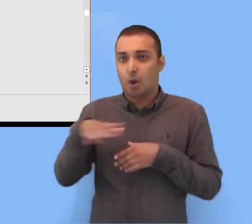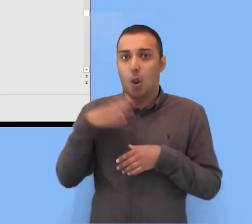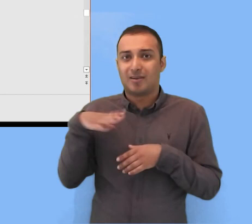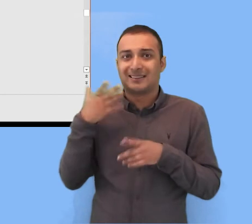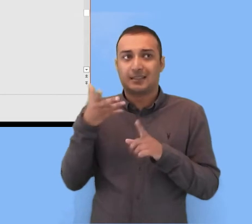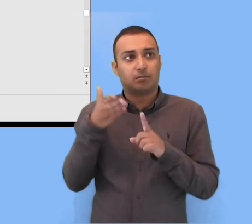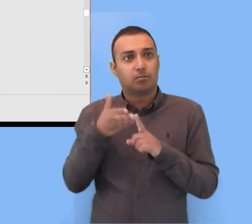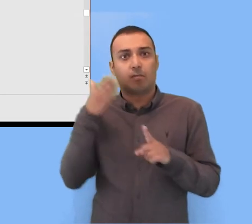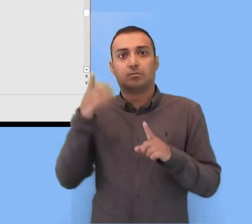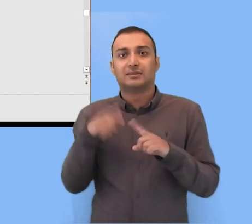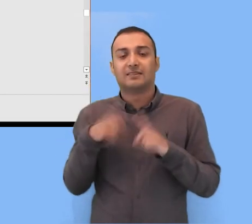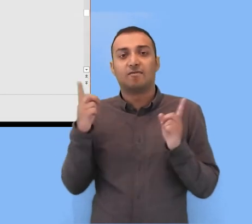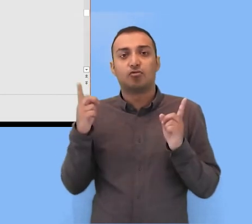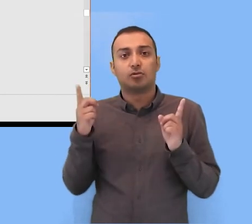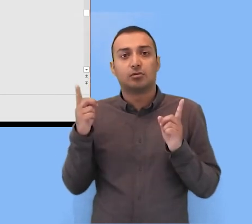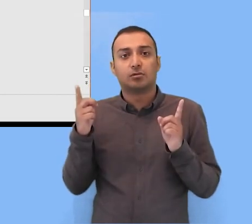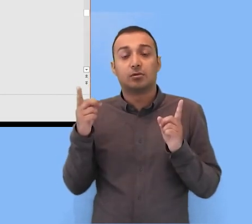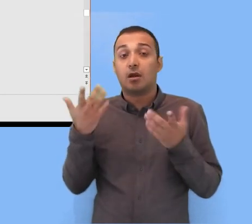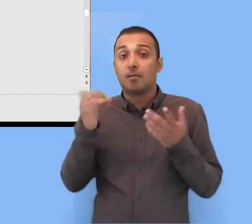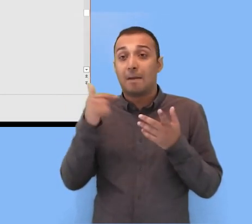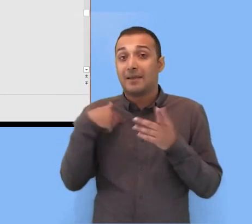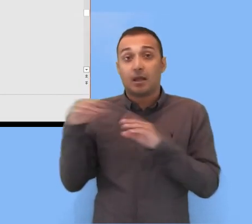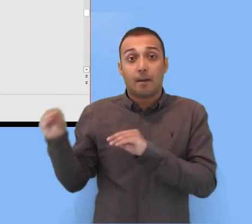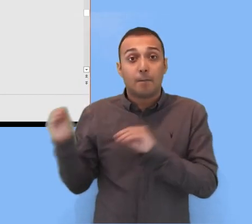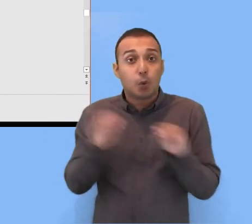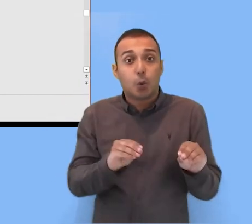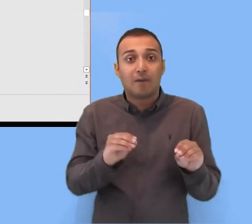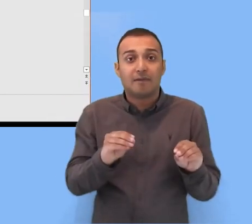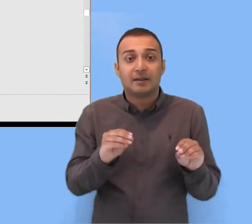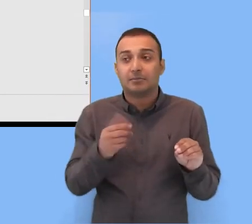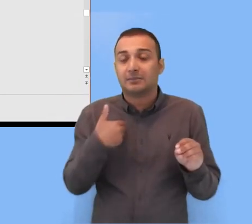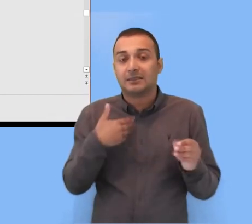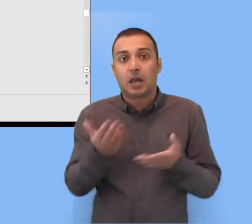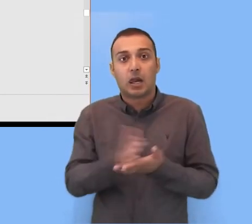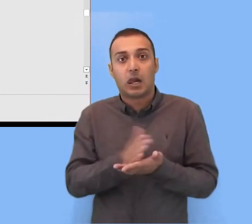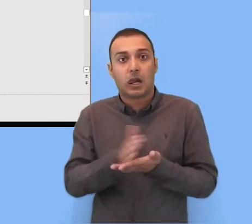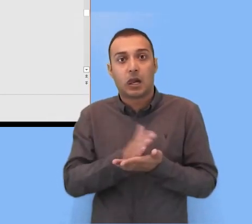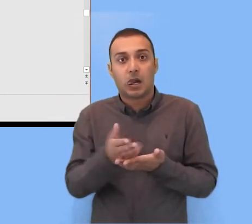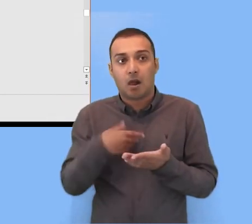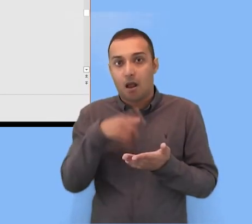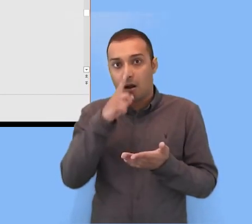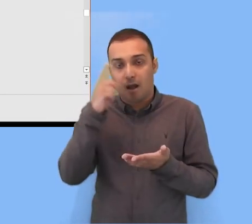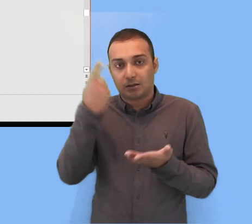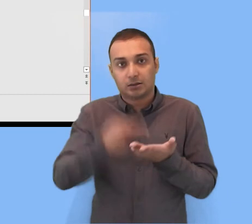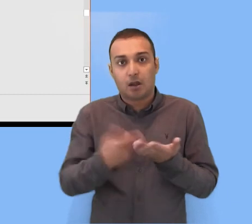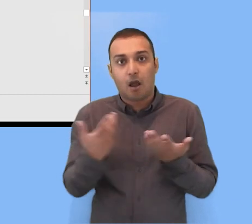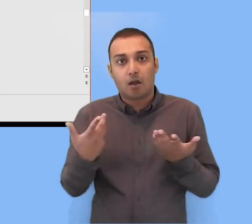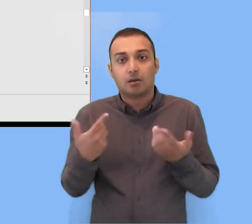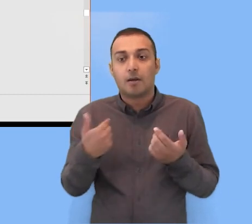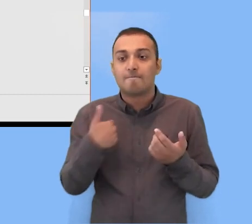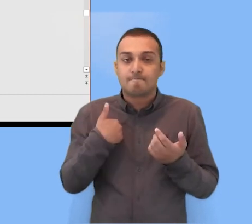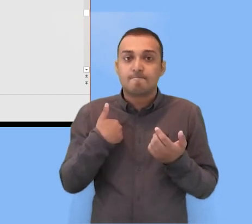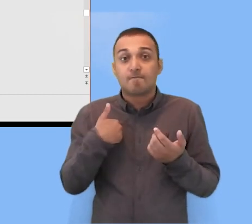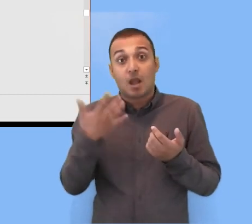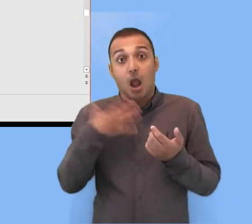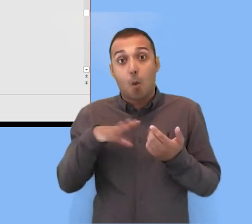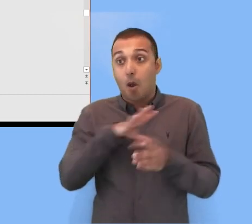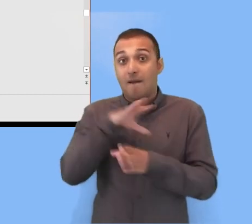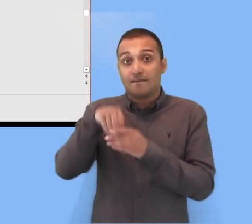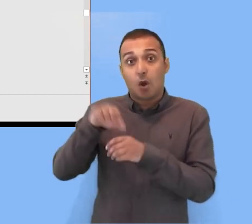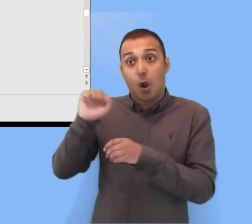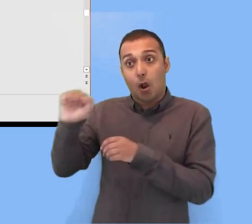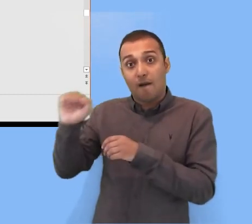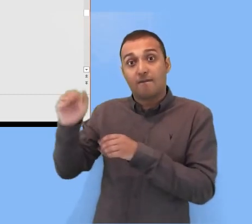move her. I can't decide. I'd like to get involved in the school community with bazaars and fundraising, but